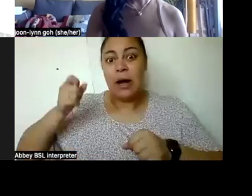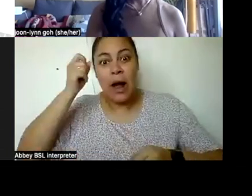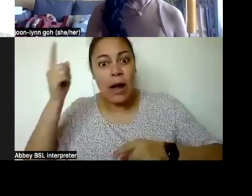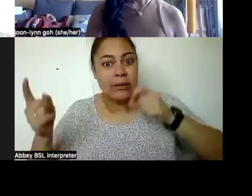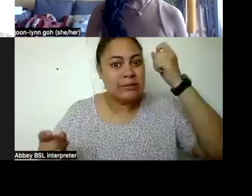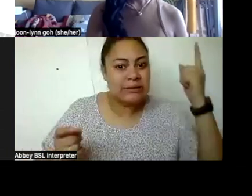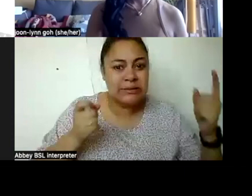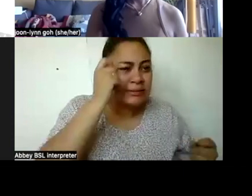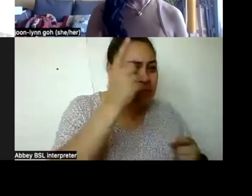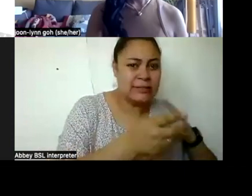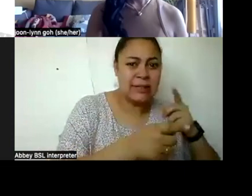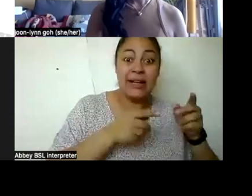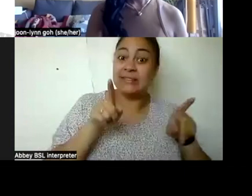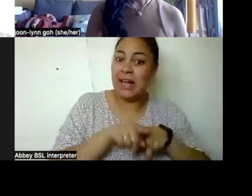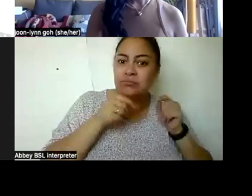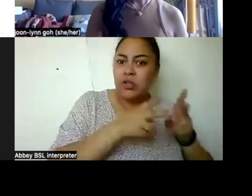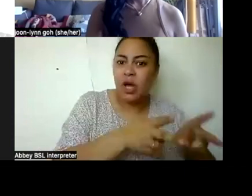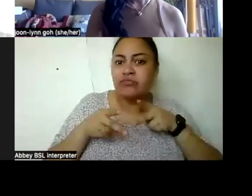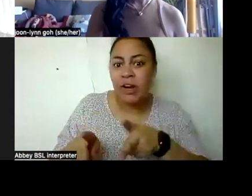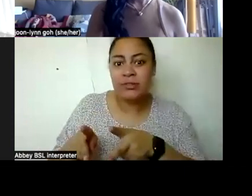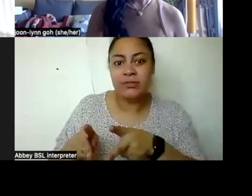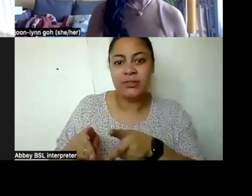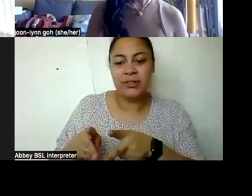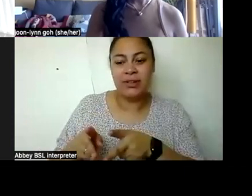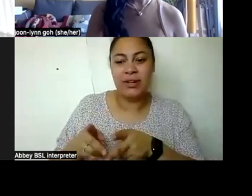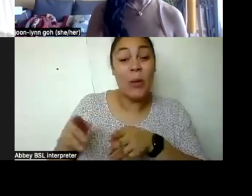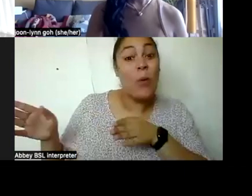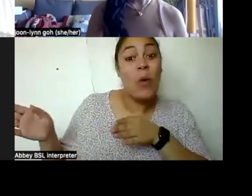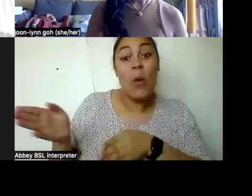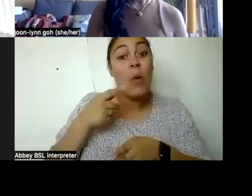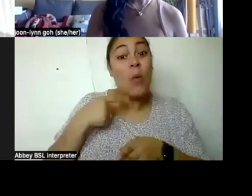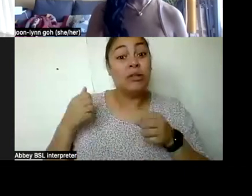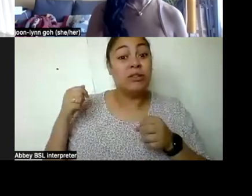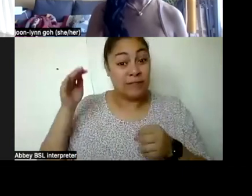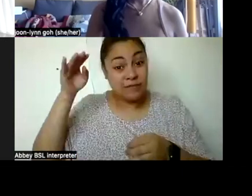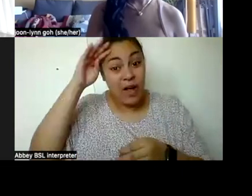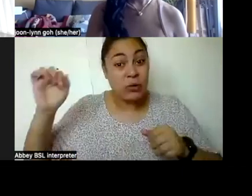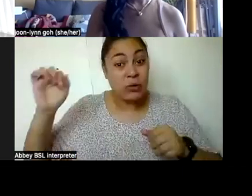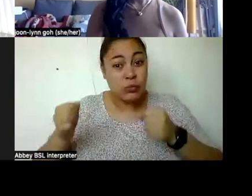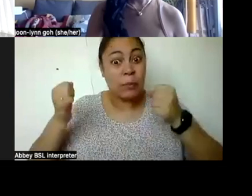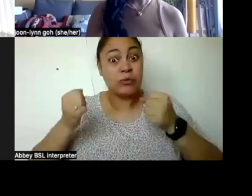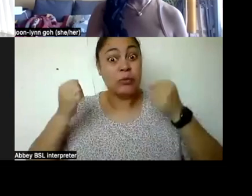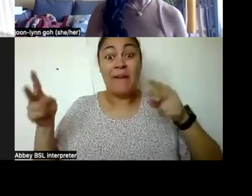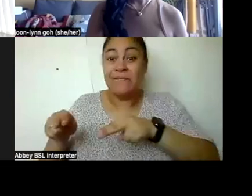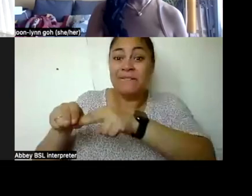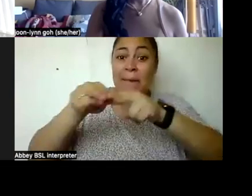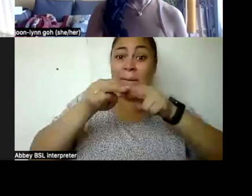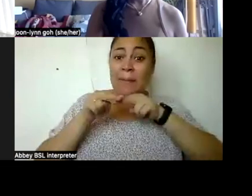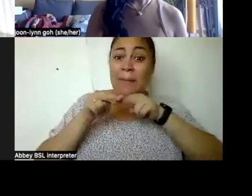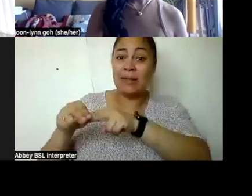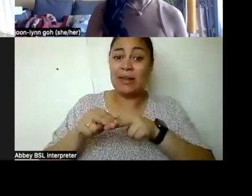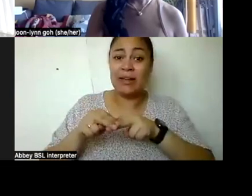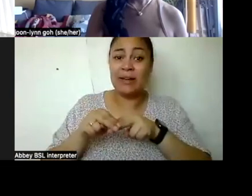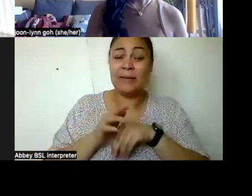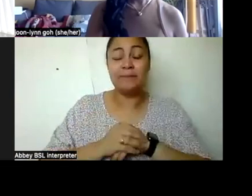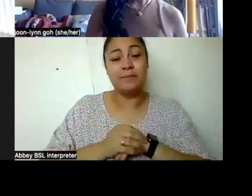the same direction. We all want to find this super, super family. And I think it is a community and family, which I'm bowled